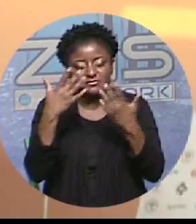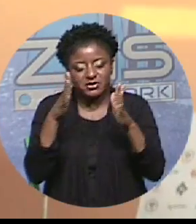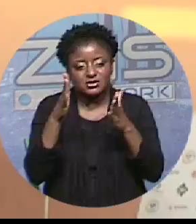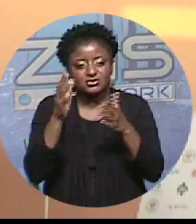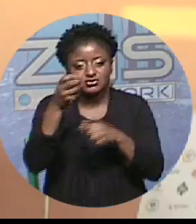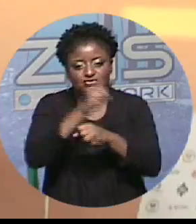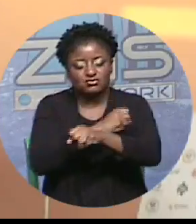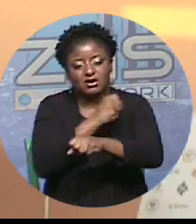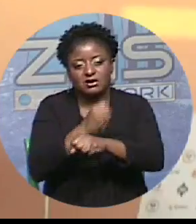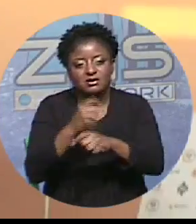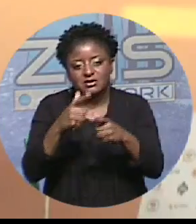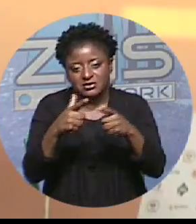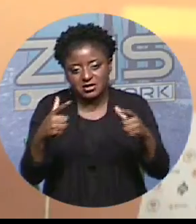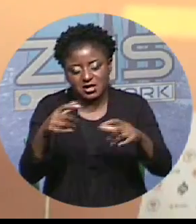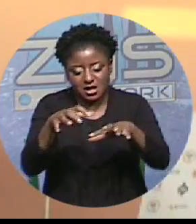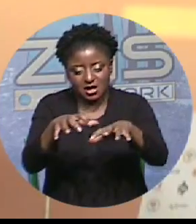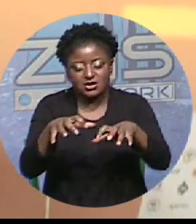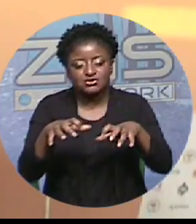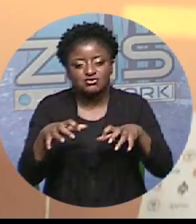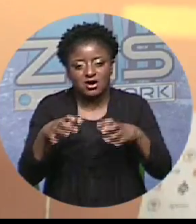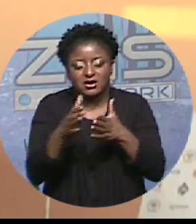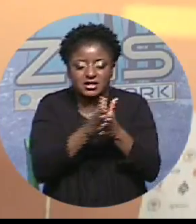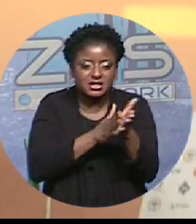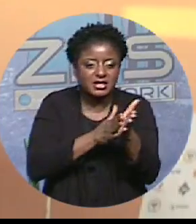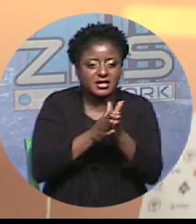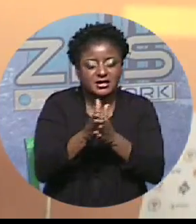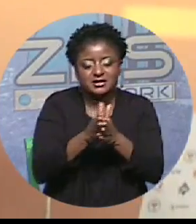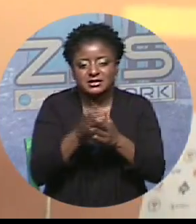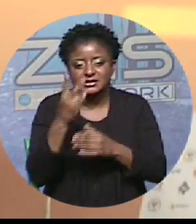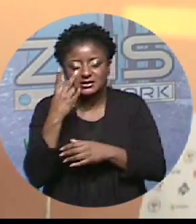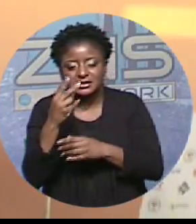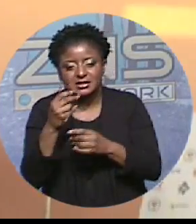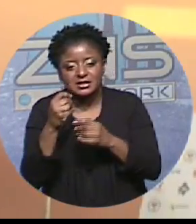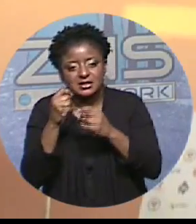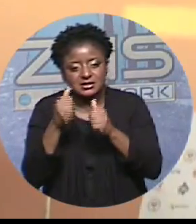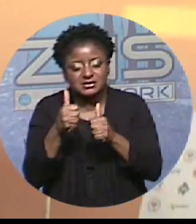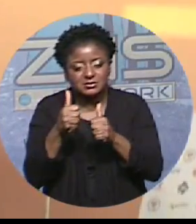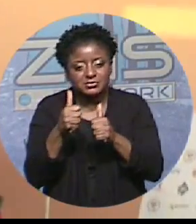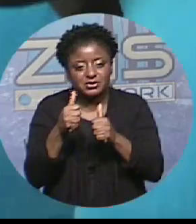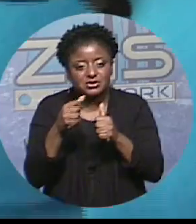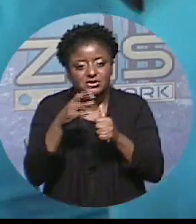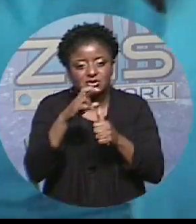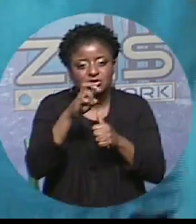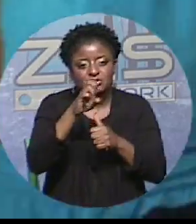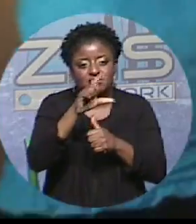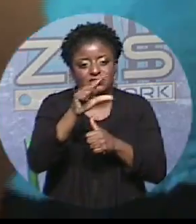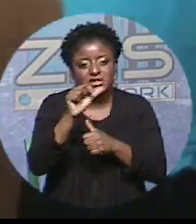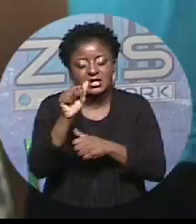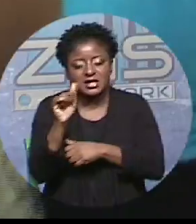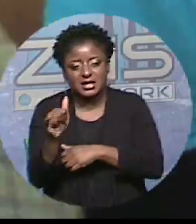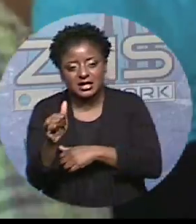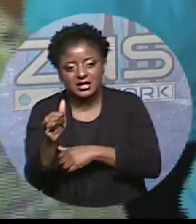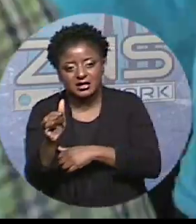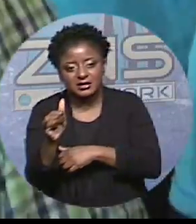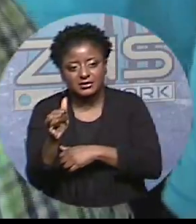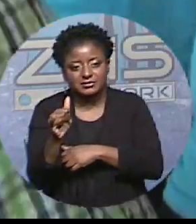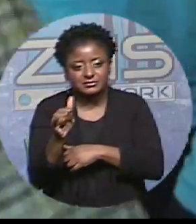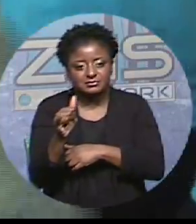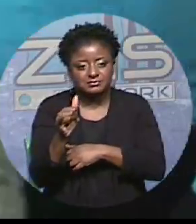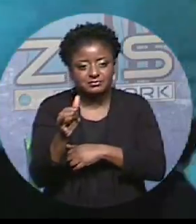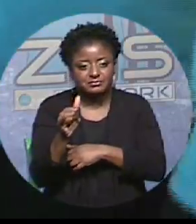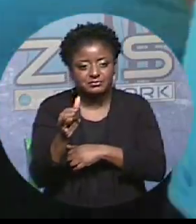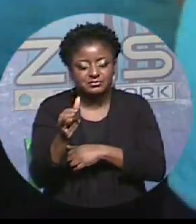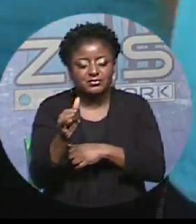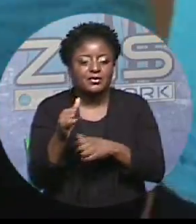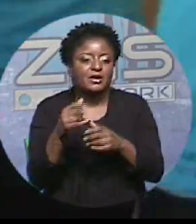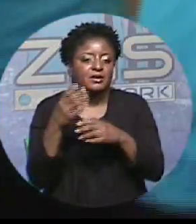Grenada National Athletics Stadium were eager to see the sprint relays, and the runners didn't disappoint. Running to the sound of the Jonquilly music, Team